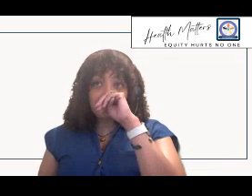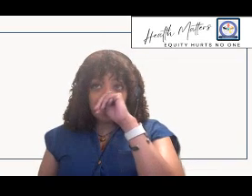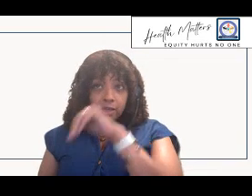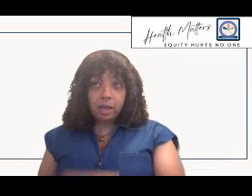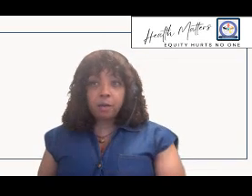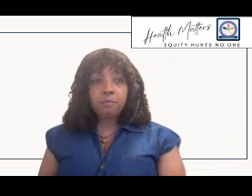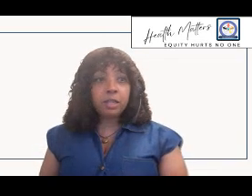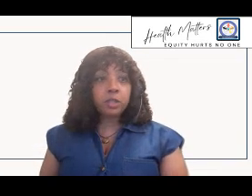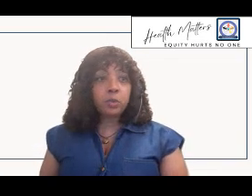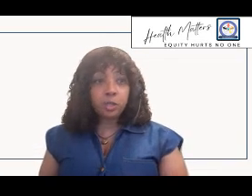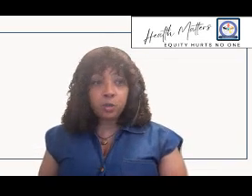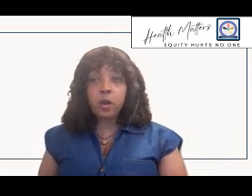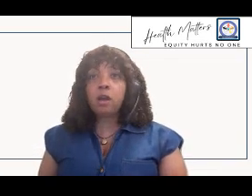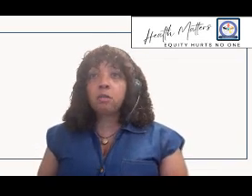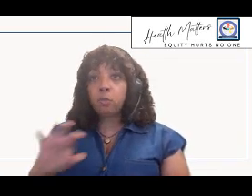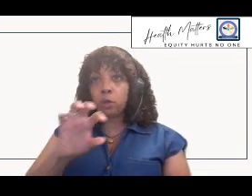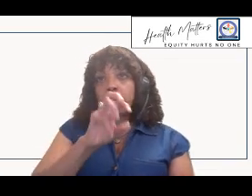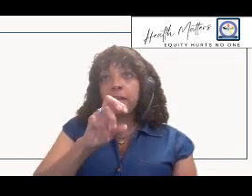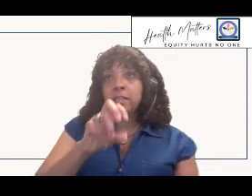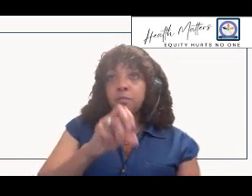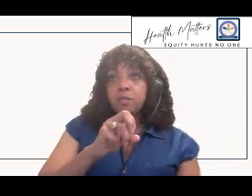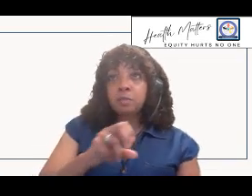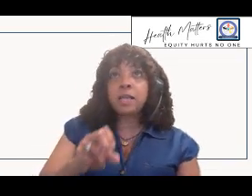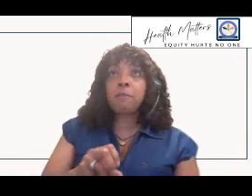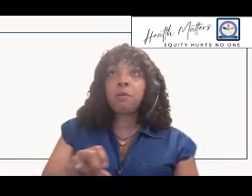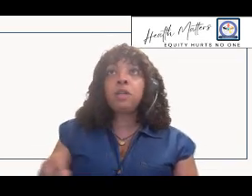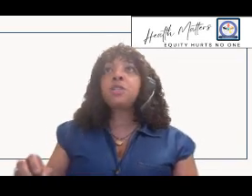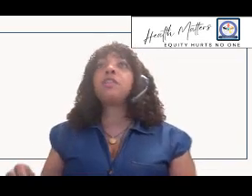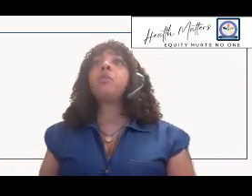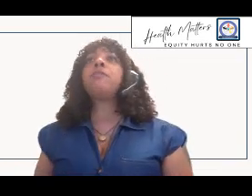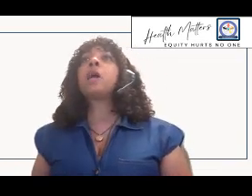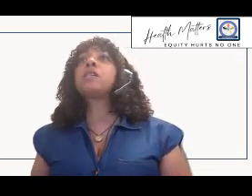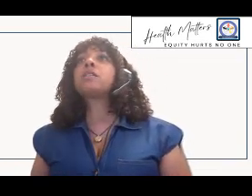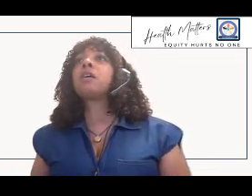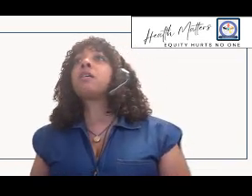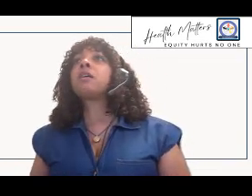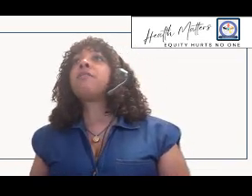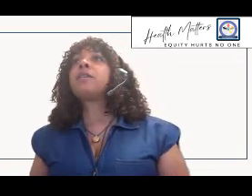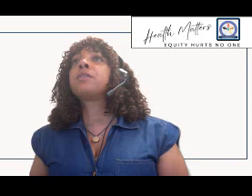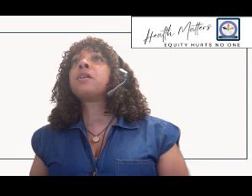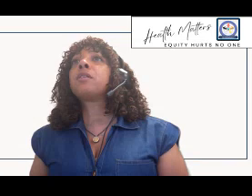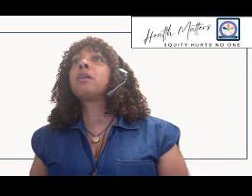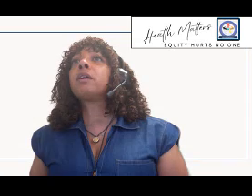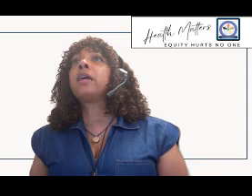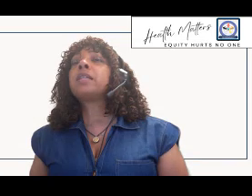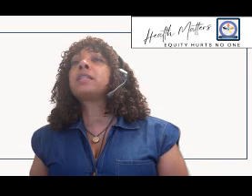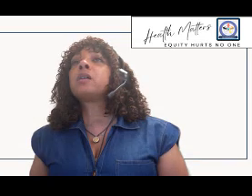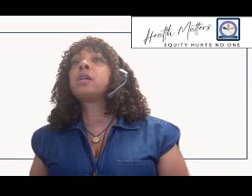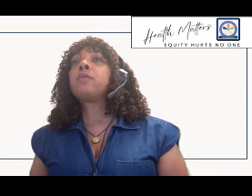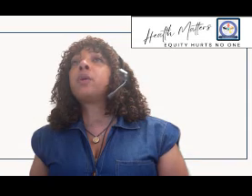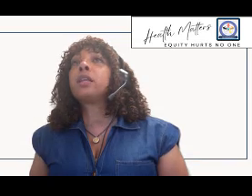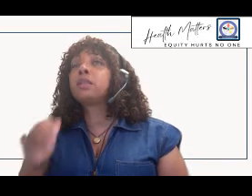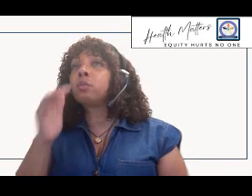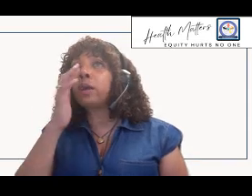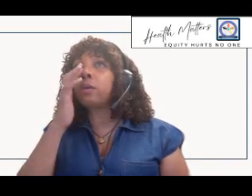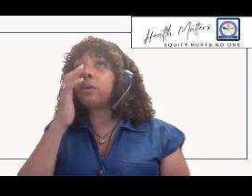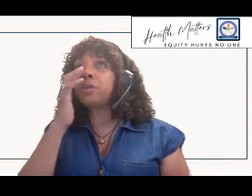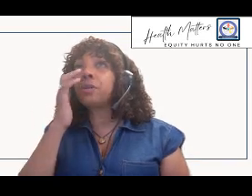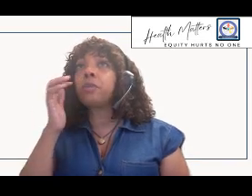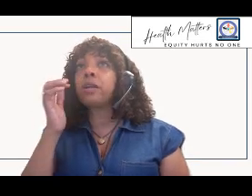And I think because we're looking at some time crunch. I think we've lost our ASL. If we could